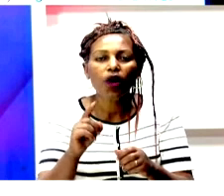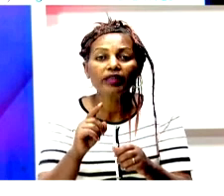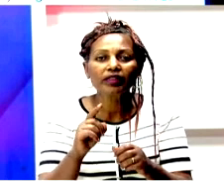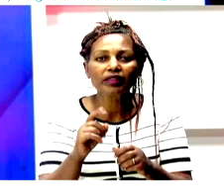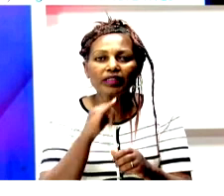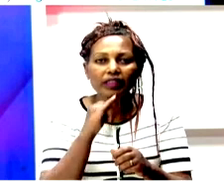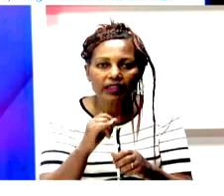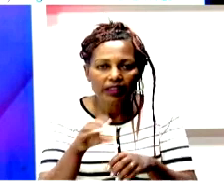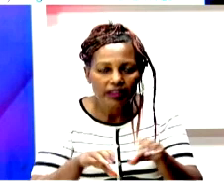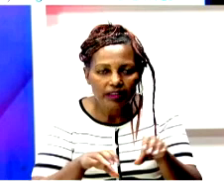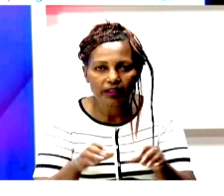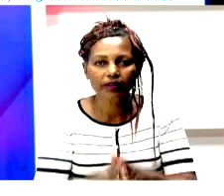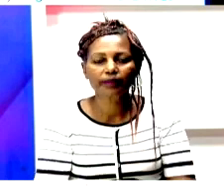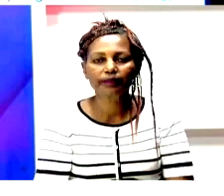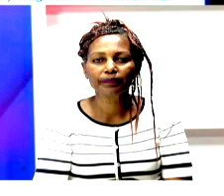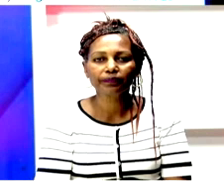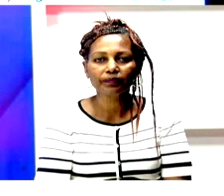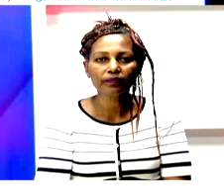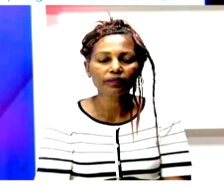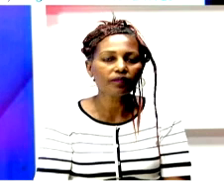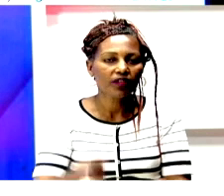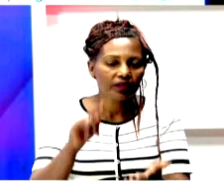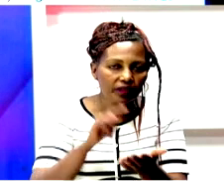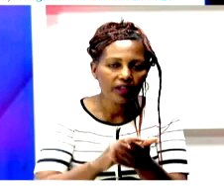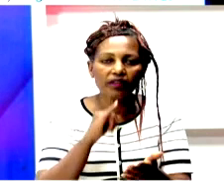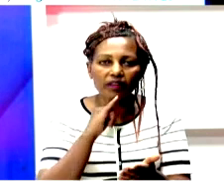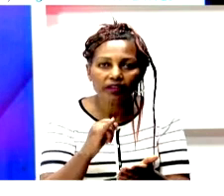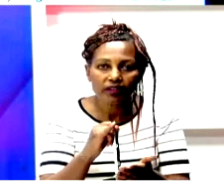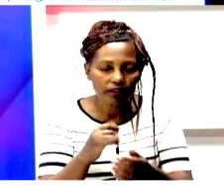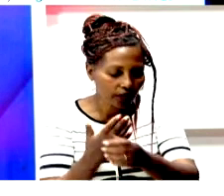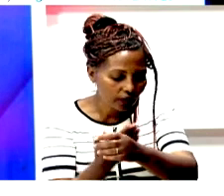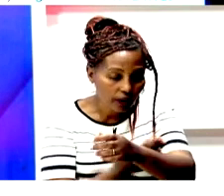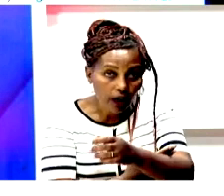rested. And that is grass.